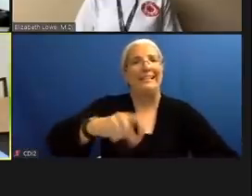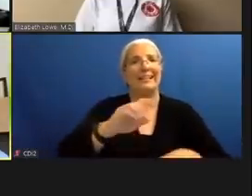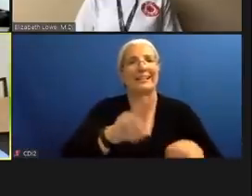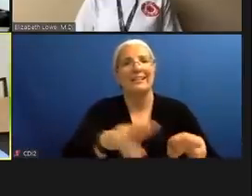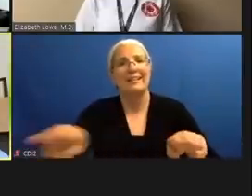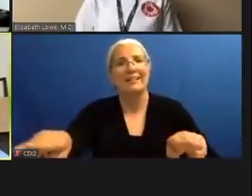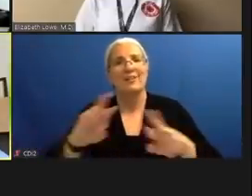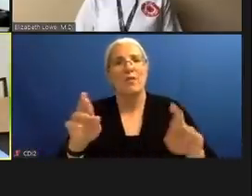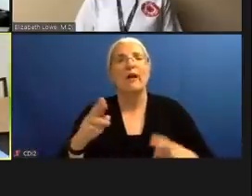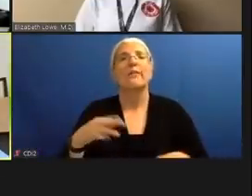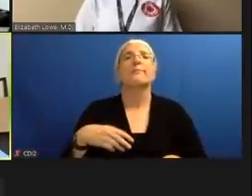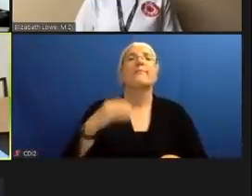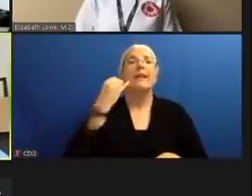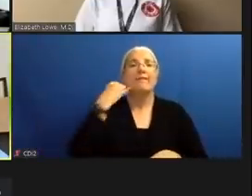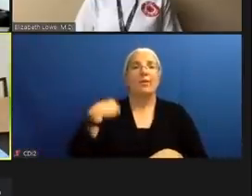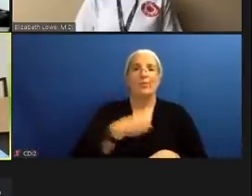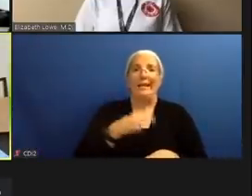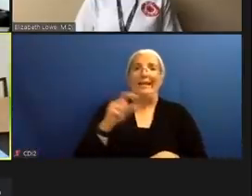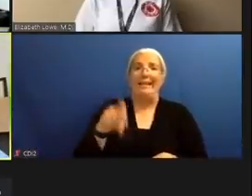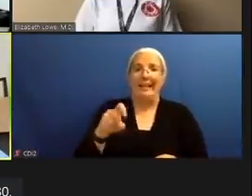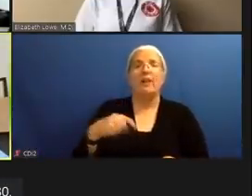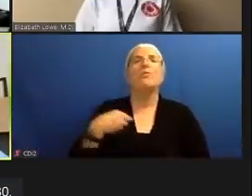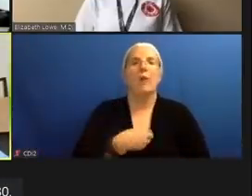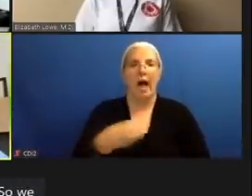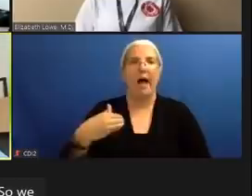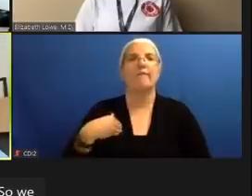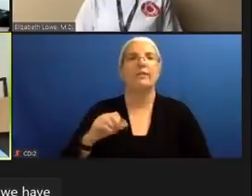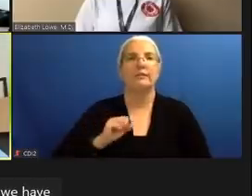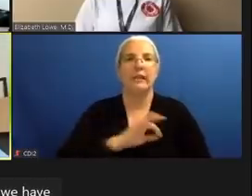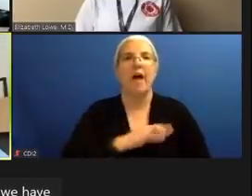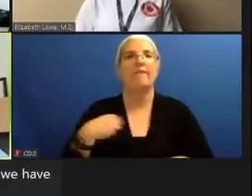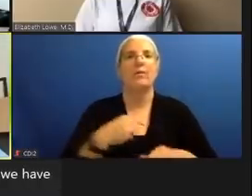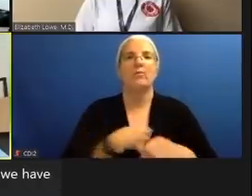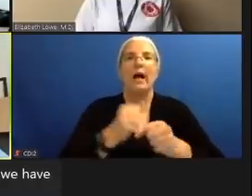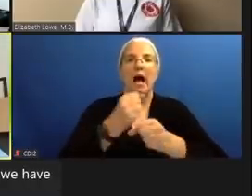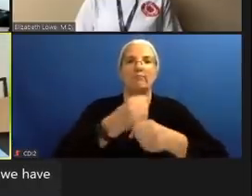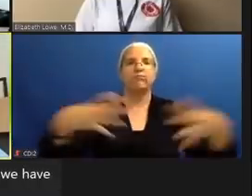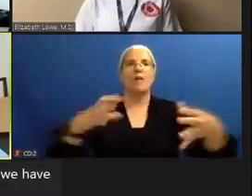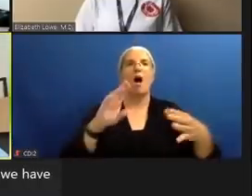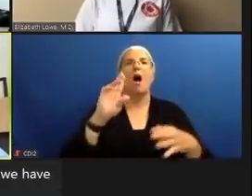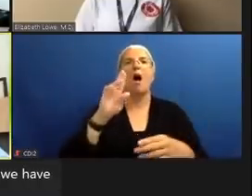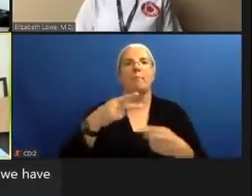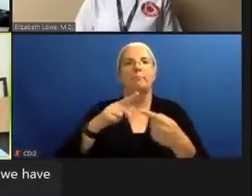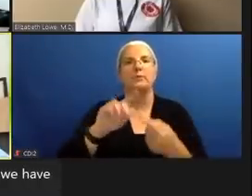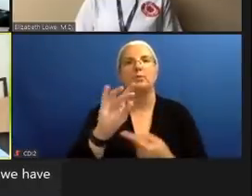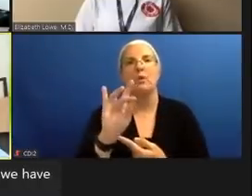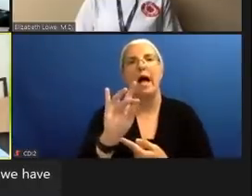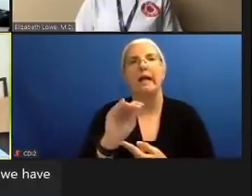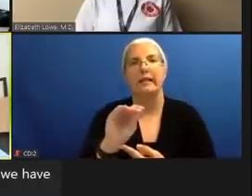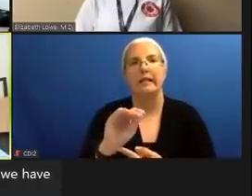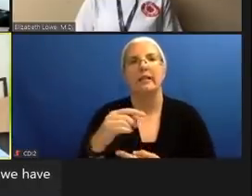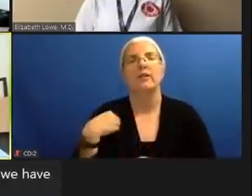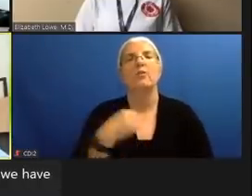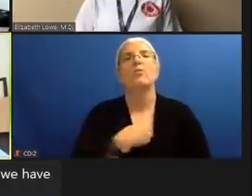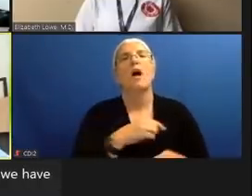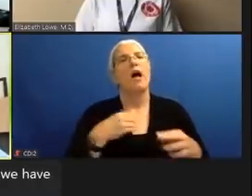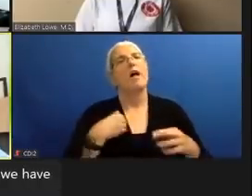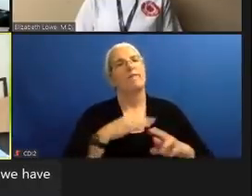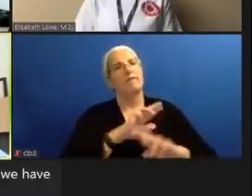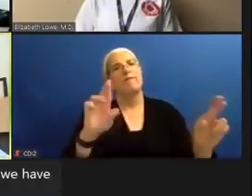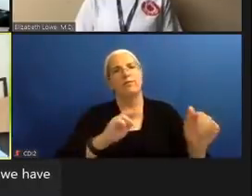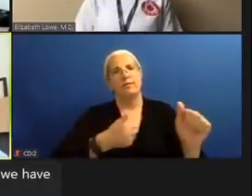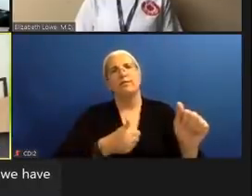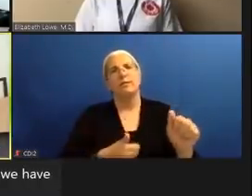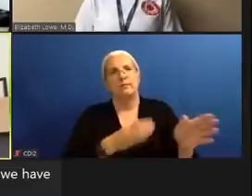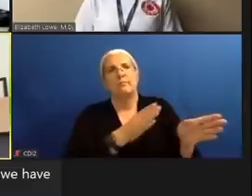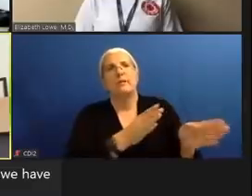up to 80. So we have our surge plan is sound. And fortunately, we haven't needed to invoke those plans